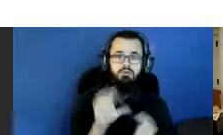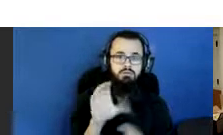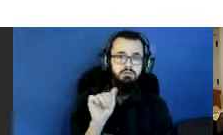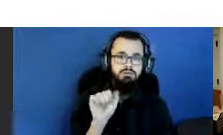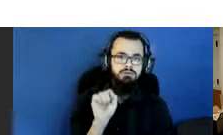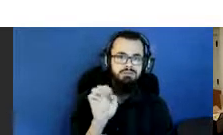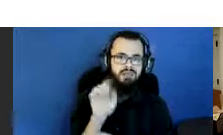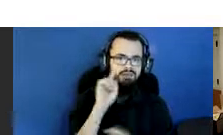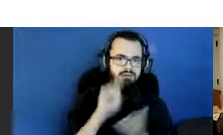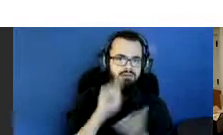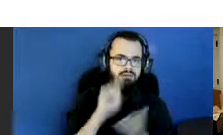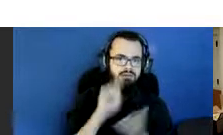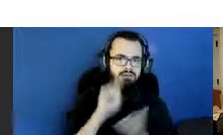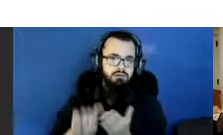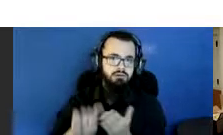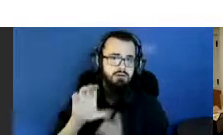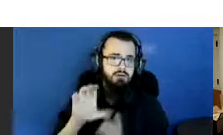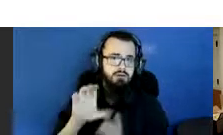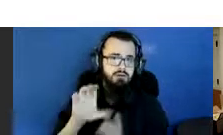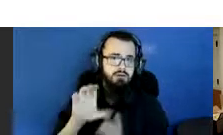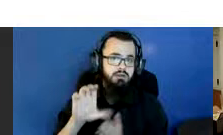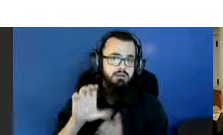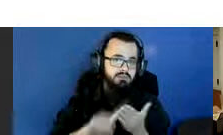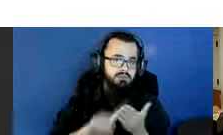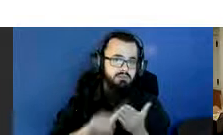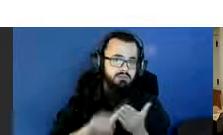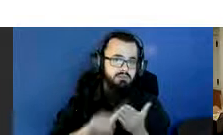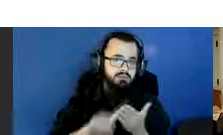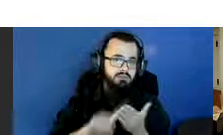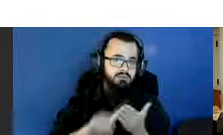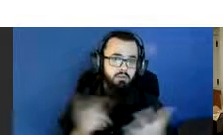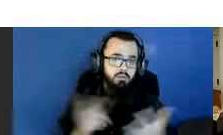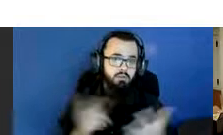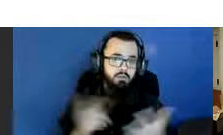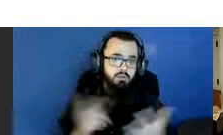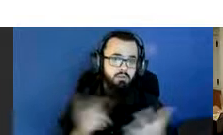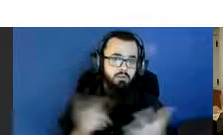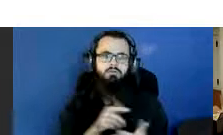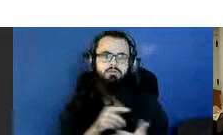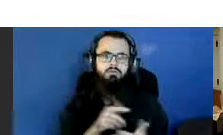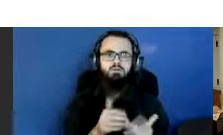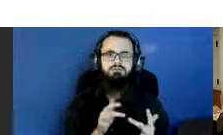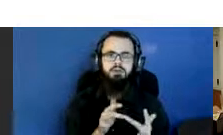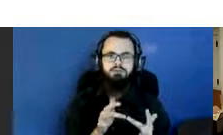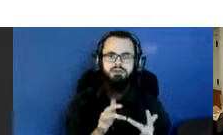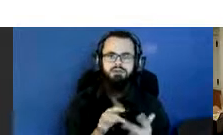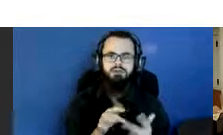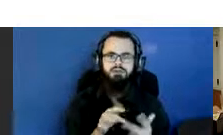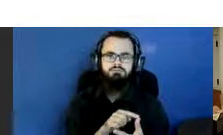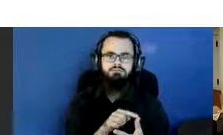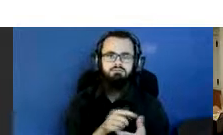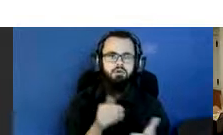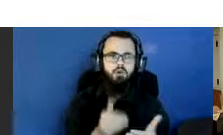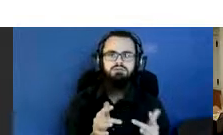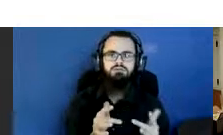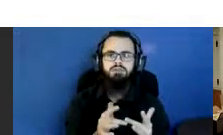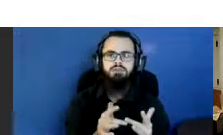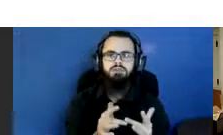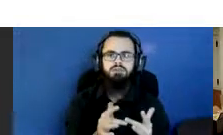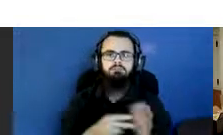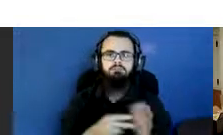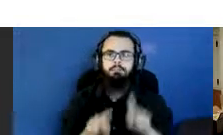case investigation is to identify their close contacts. And close contacts are defined as folks that were